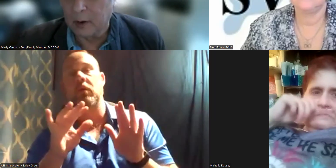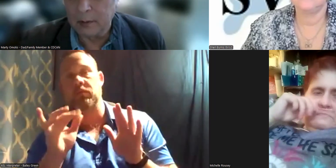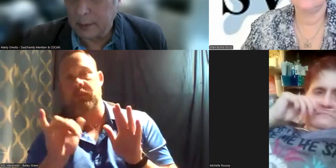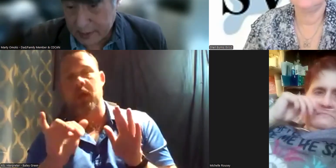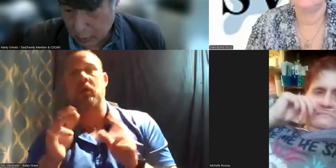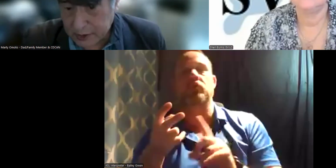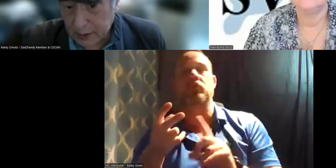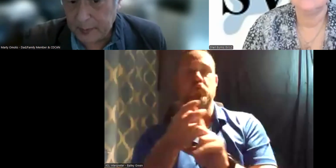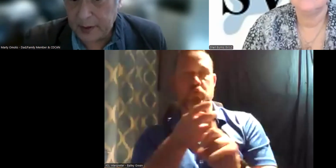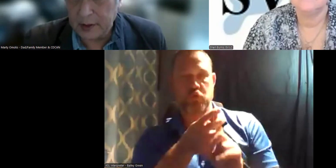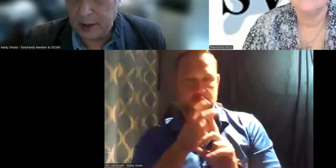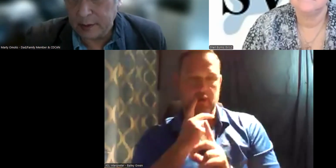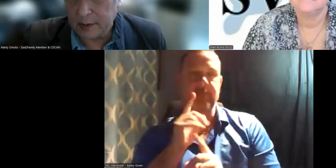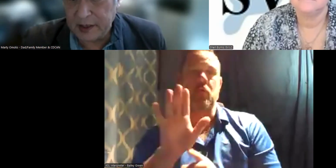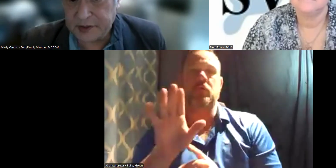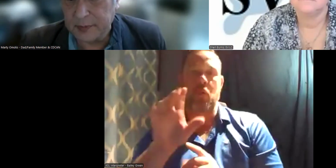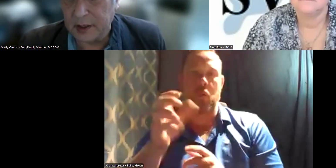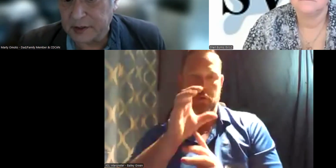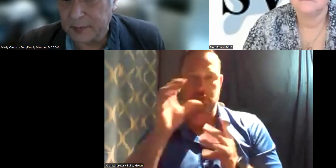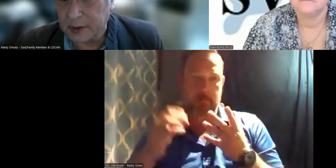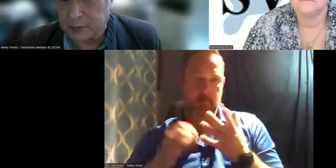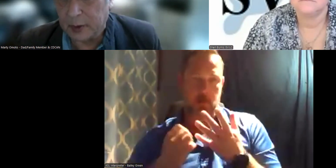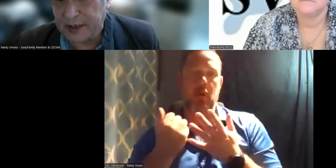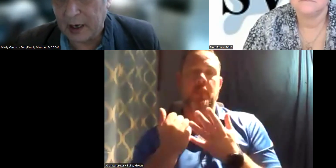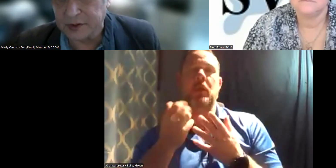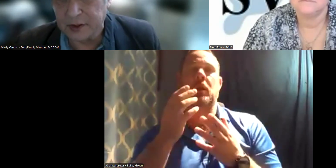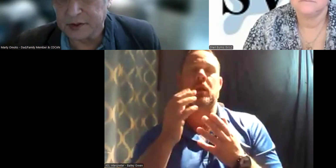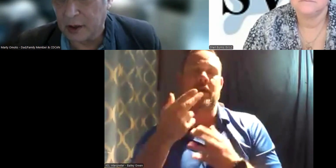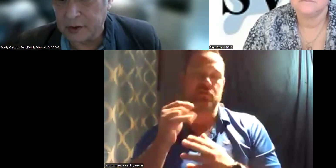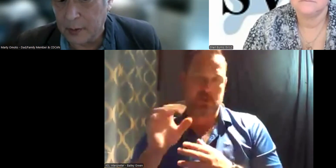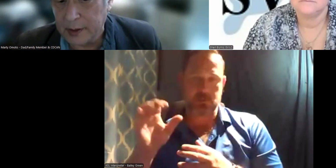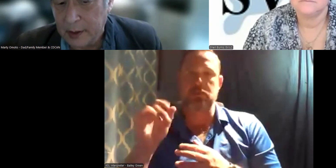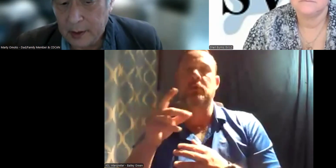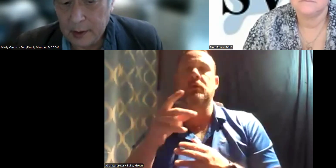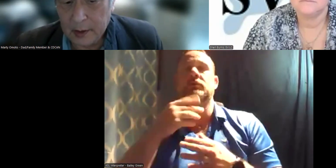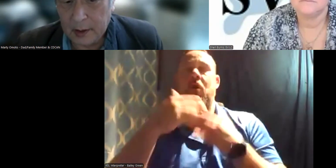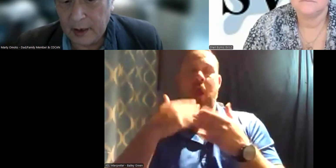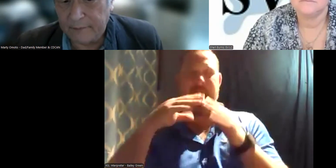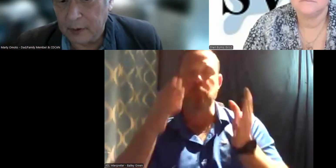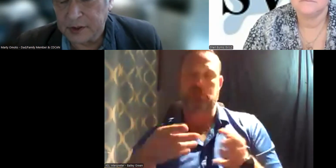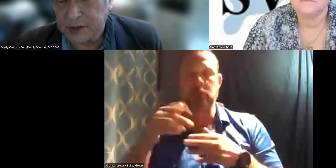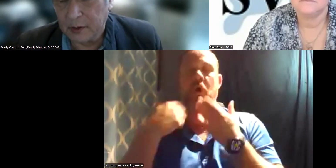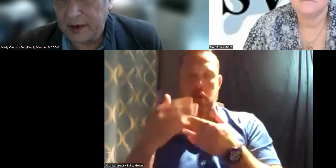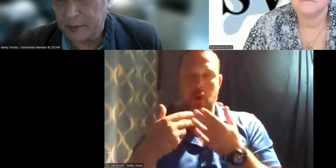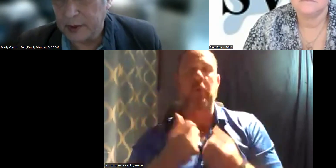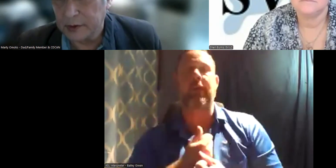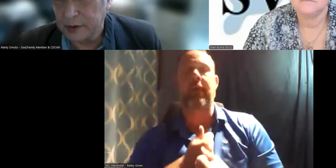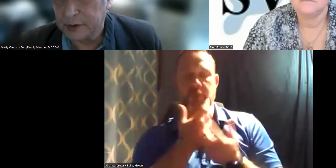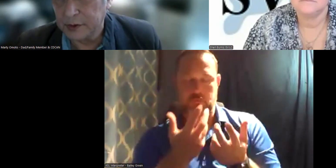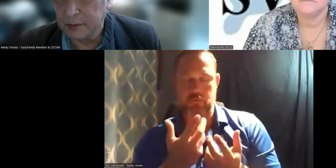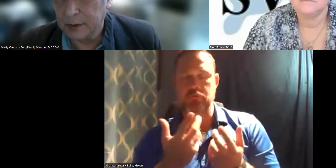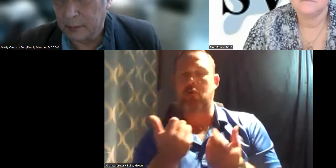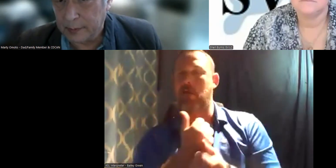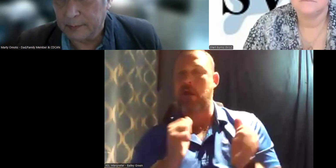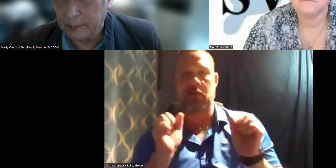recruitment for like your subcommittee and the HCBS subcommittee, as well as the housing, is an ongoing effort. And so anything we can